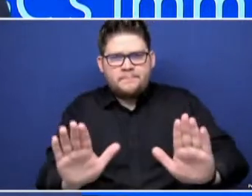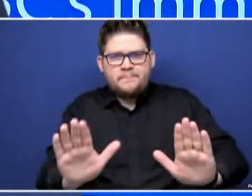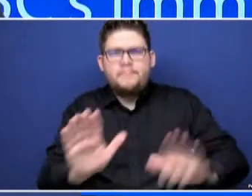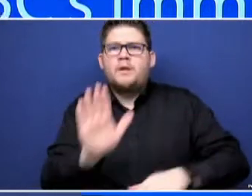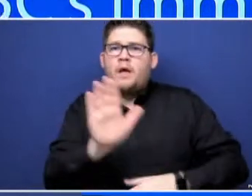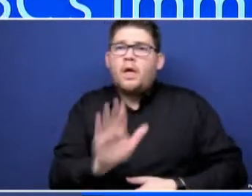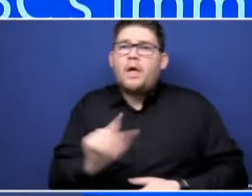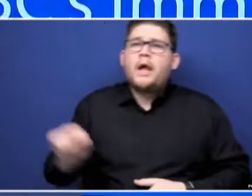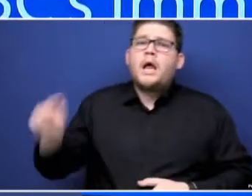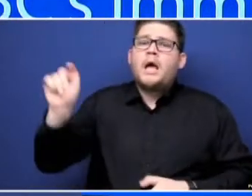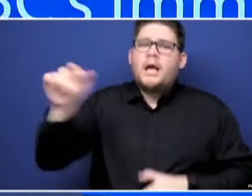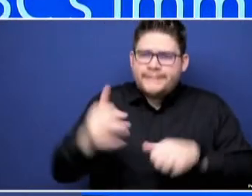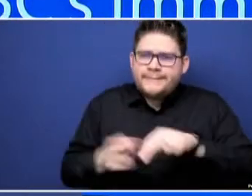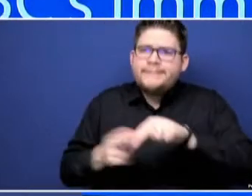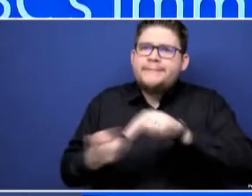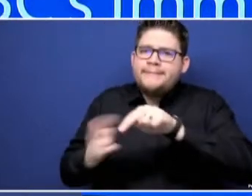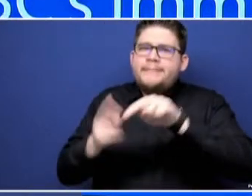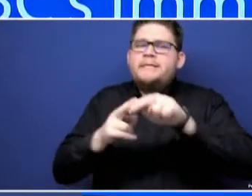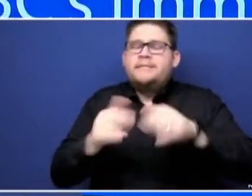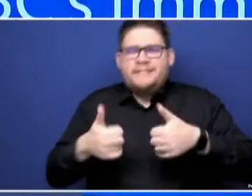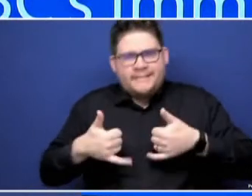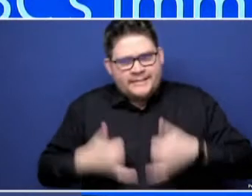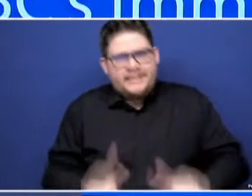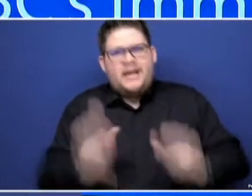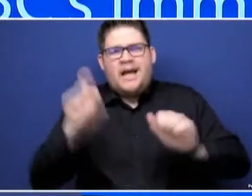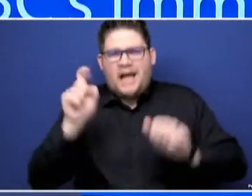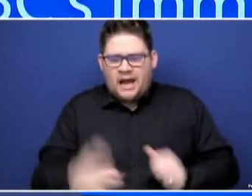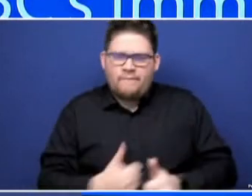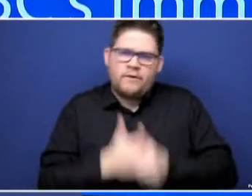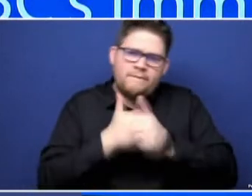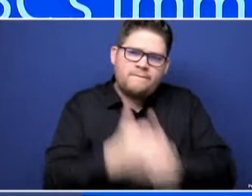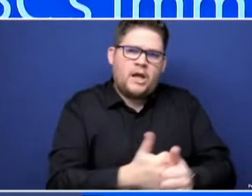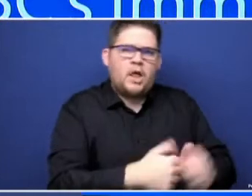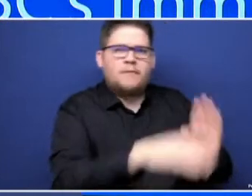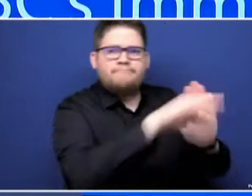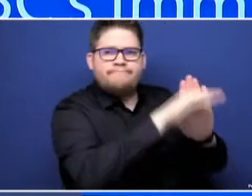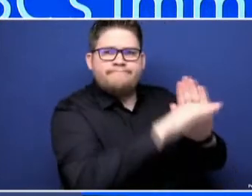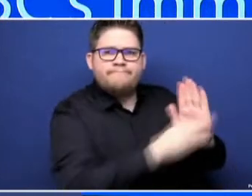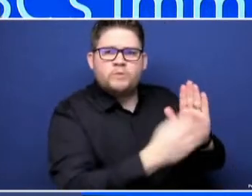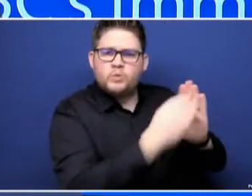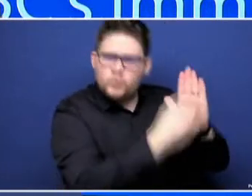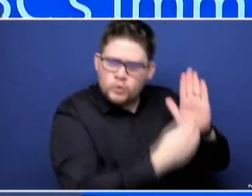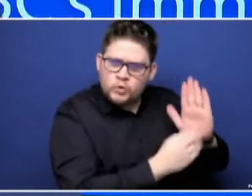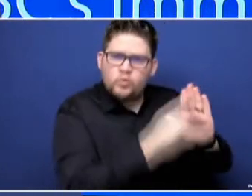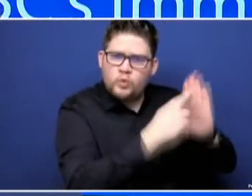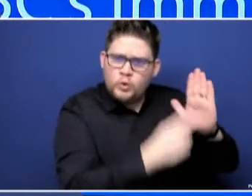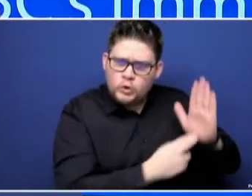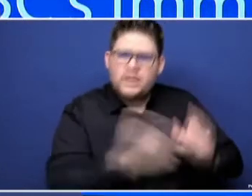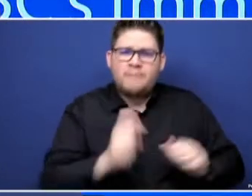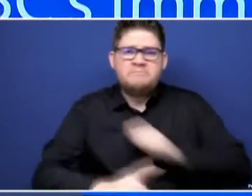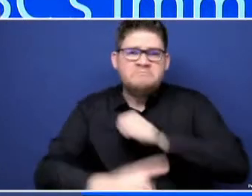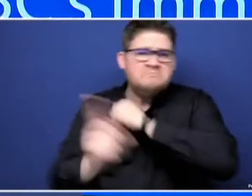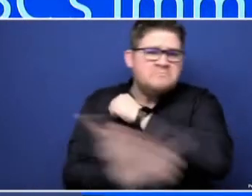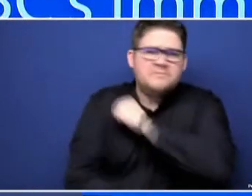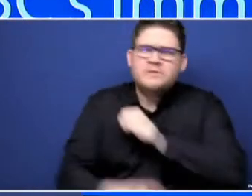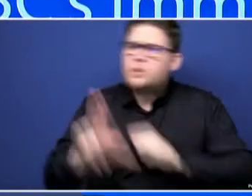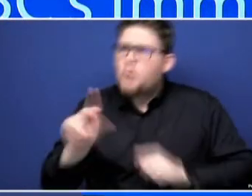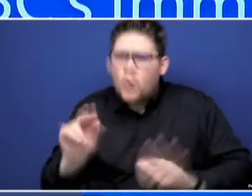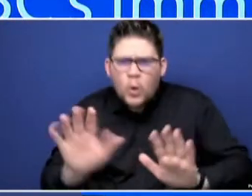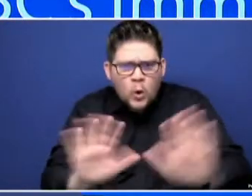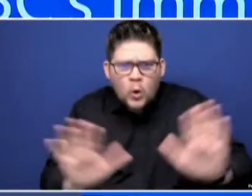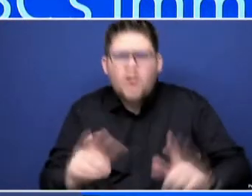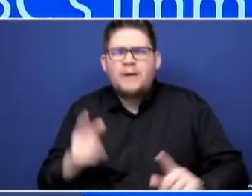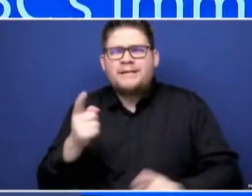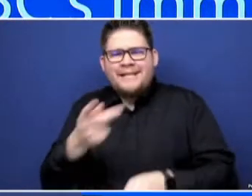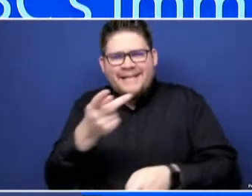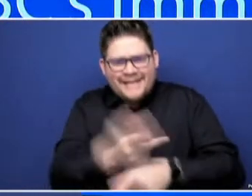filled with quite extraordinary challenges. And I just am so grateful for the work that all of us are doing. Wherever we come from, whatever part of the